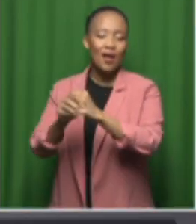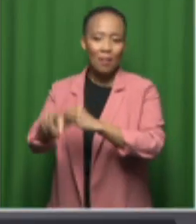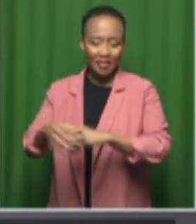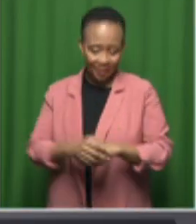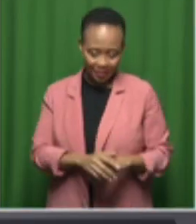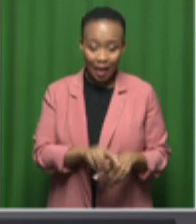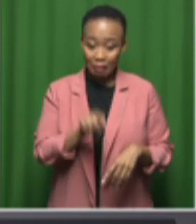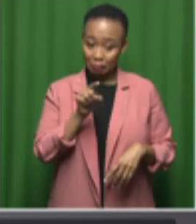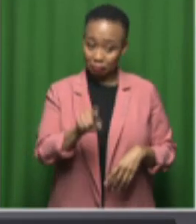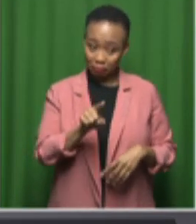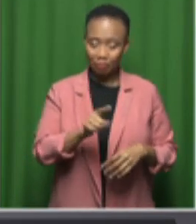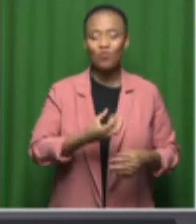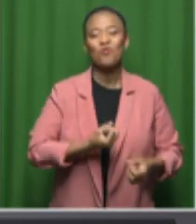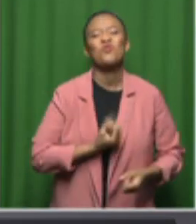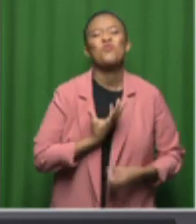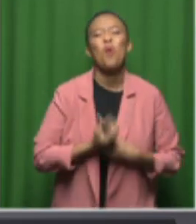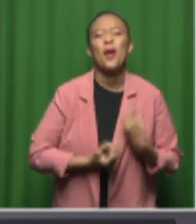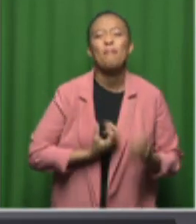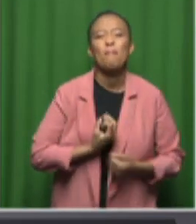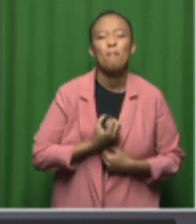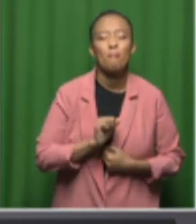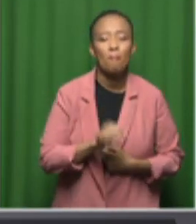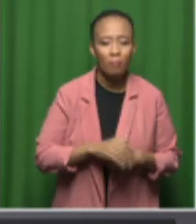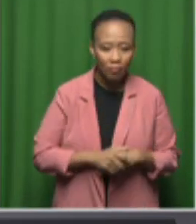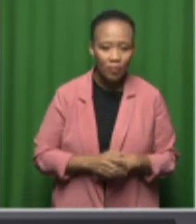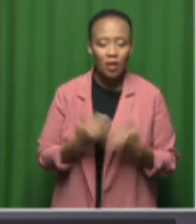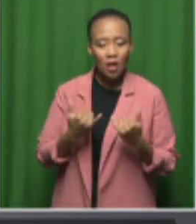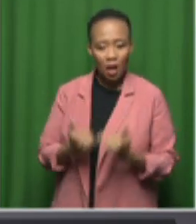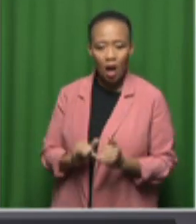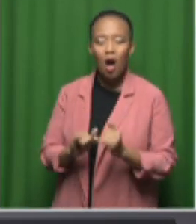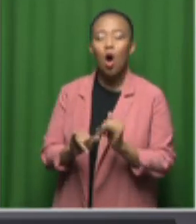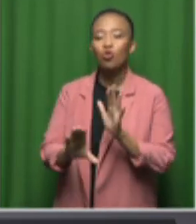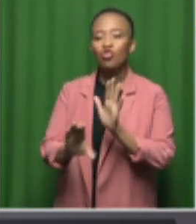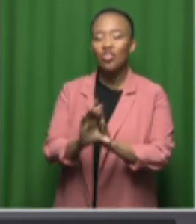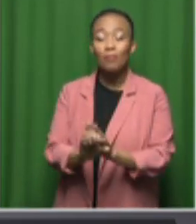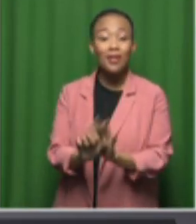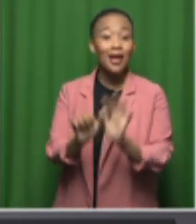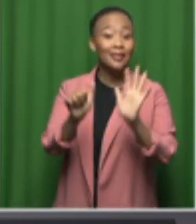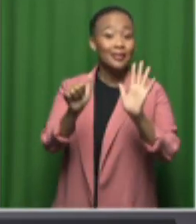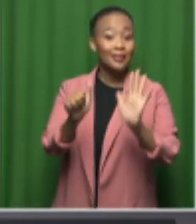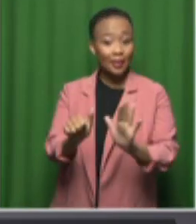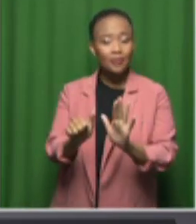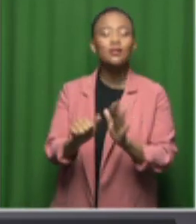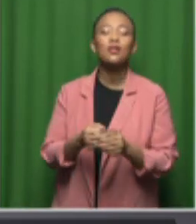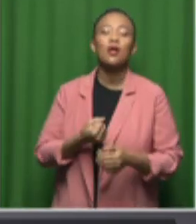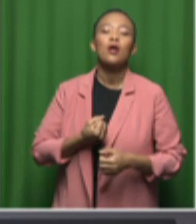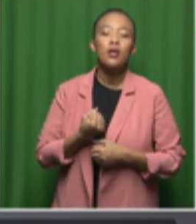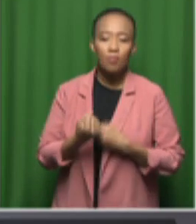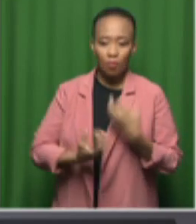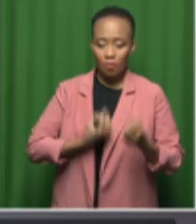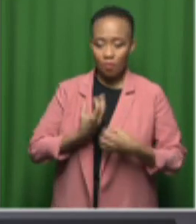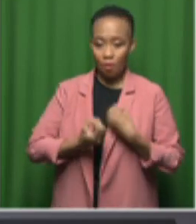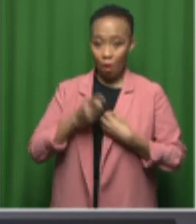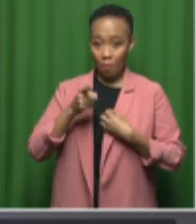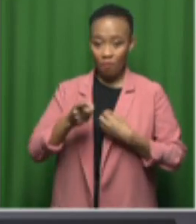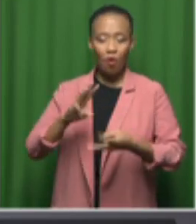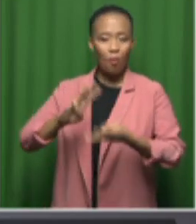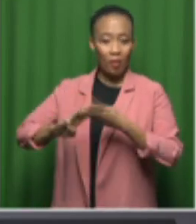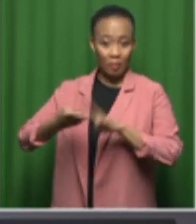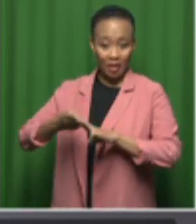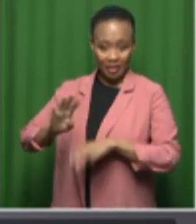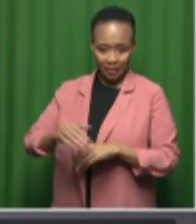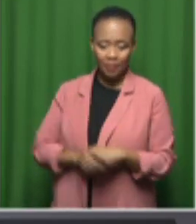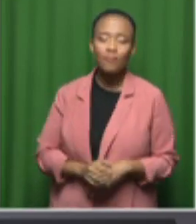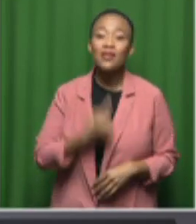see the poem that you're talking about here. It's in chapter 6 of this book, Poetic Atmosphere of Mathematics. Yes. Like you said, you know